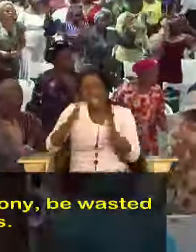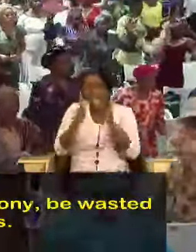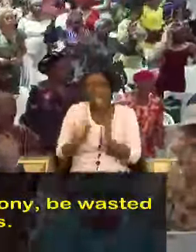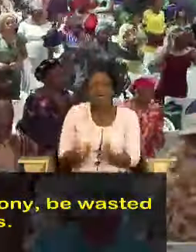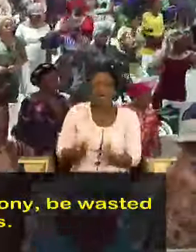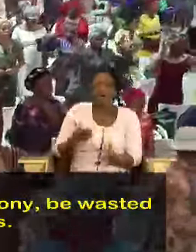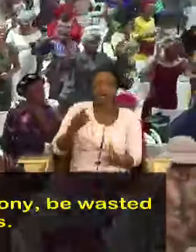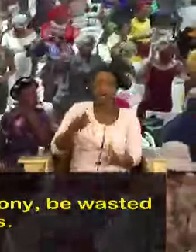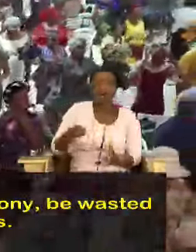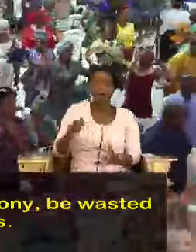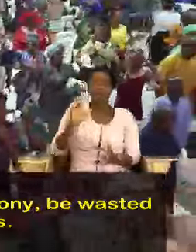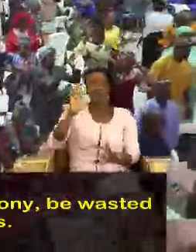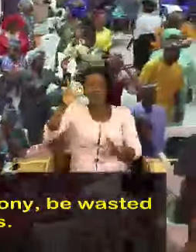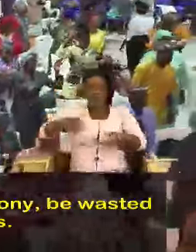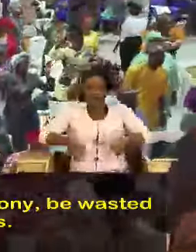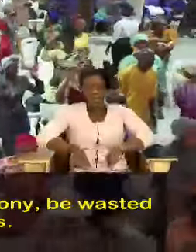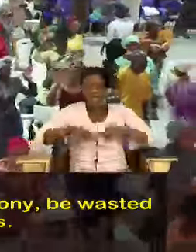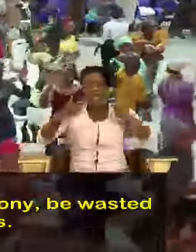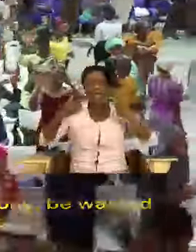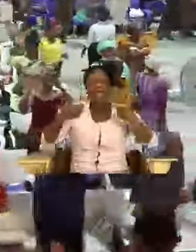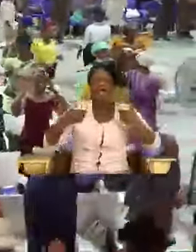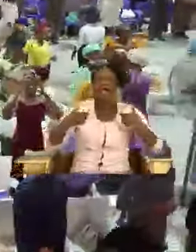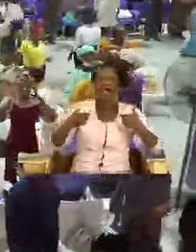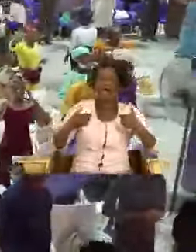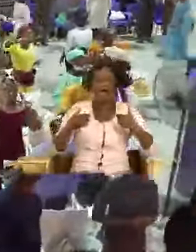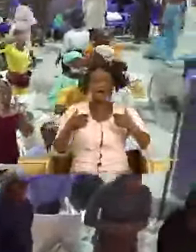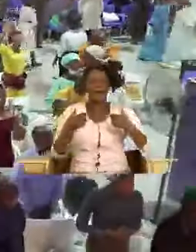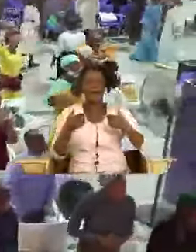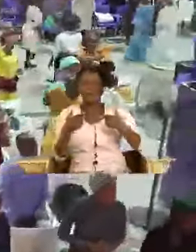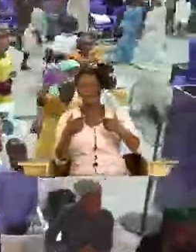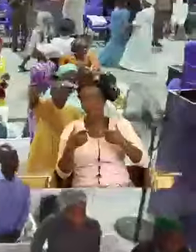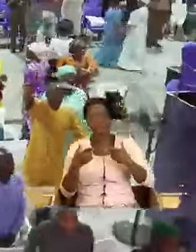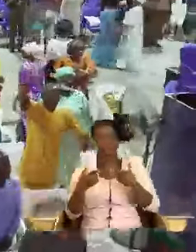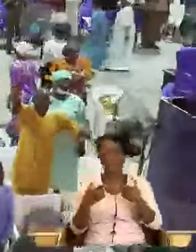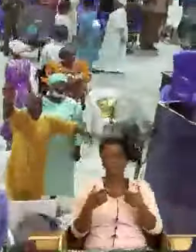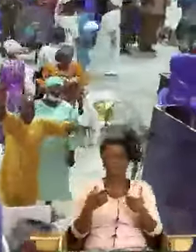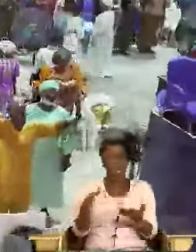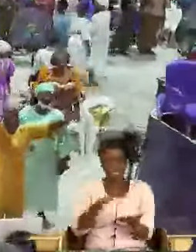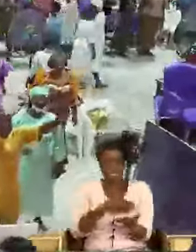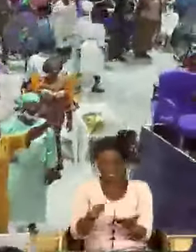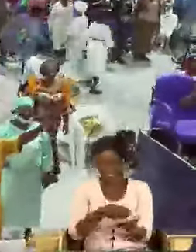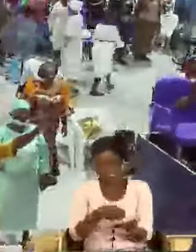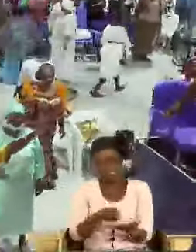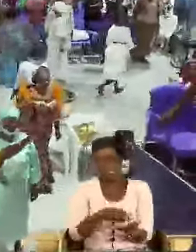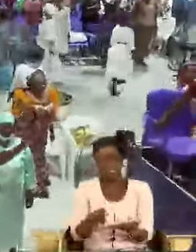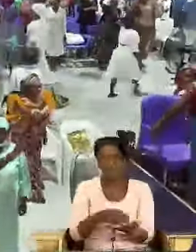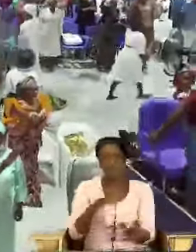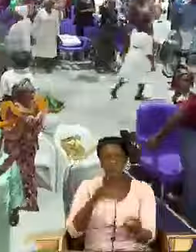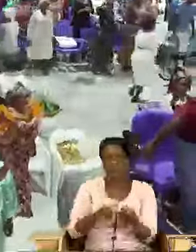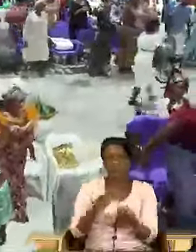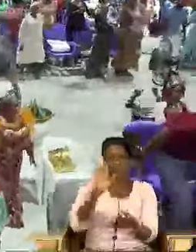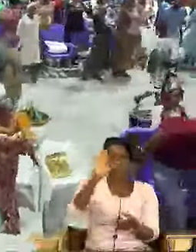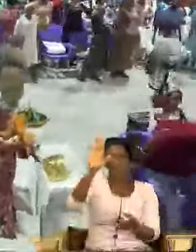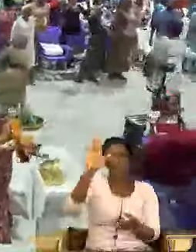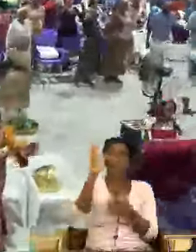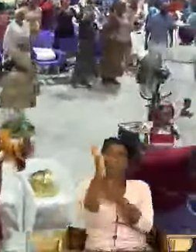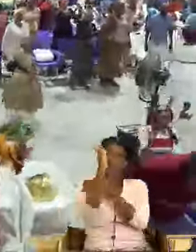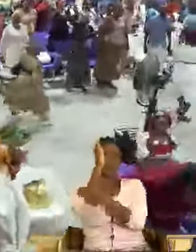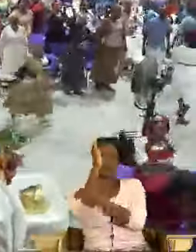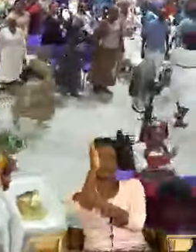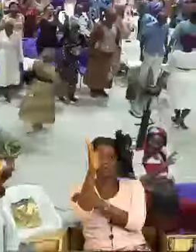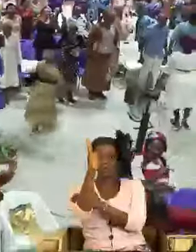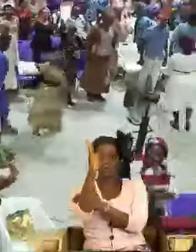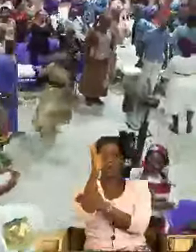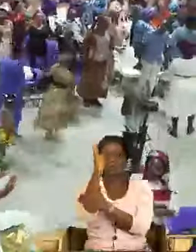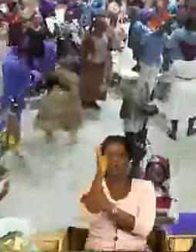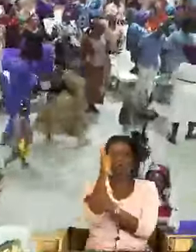keeper ton I want you to raise your voice in one minute and sing any song of worship to your God appreciate him the best way you know you can